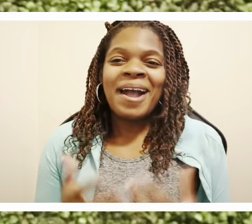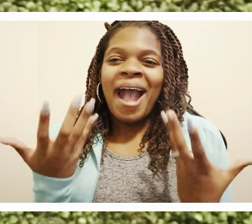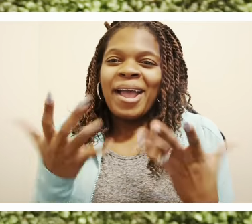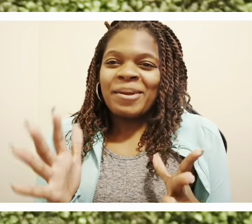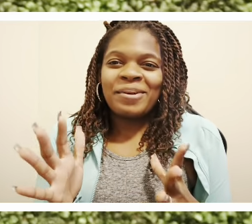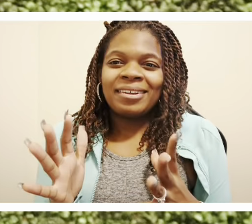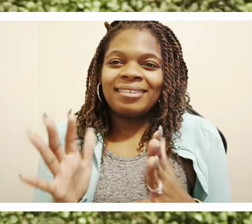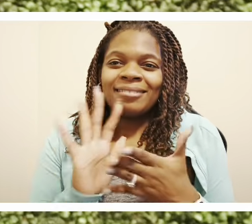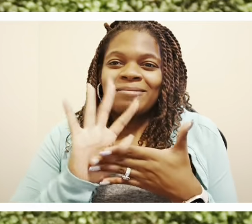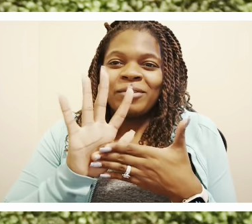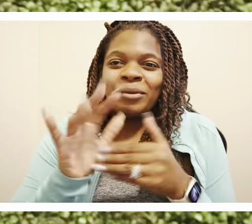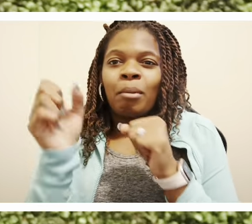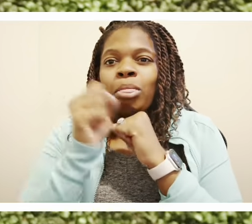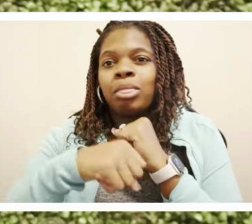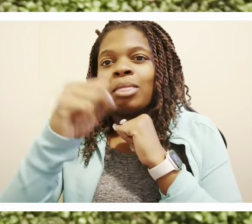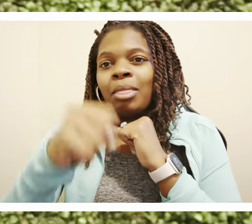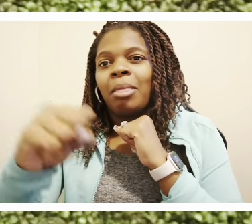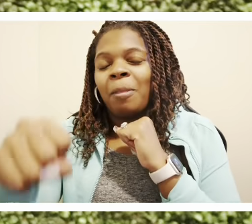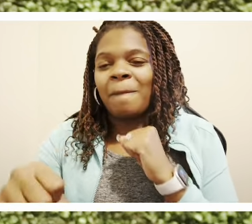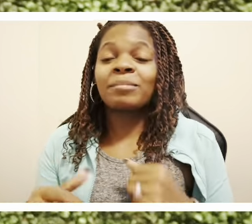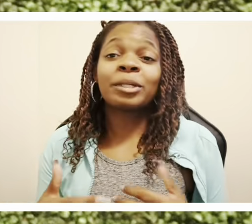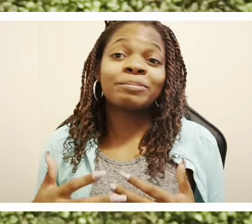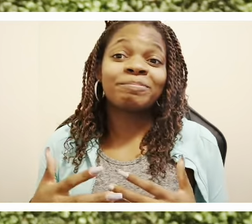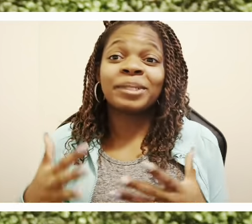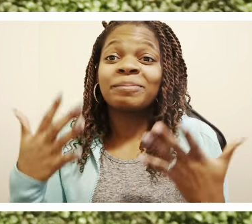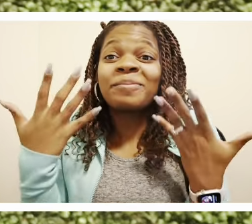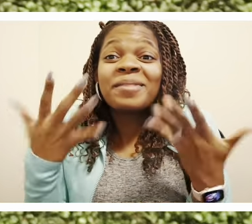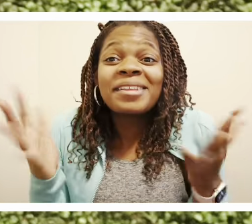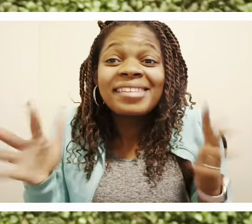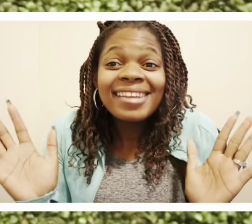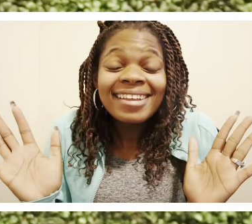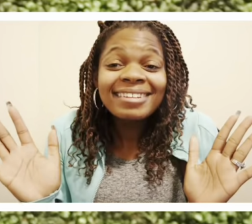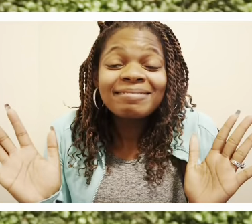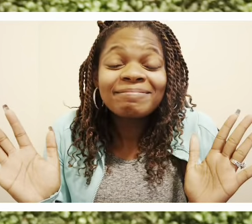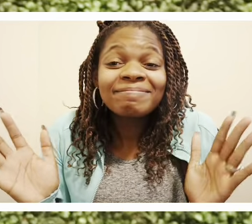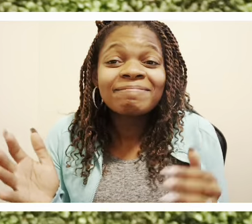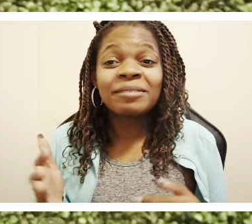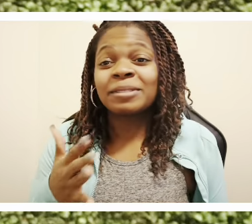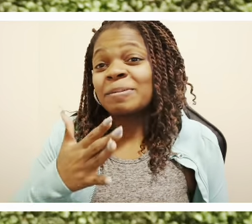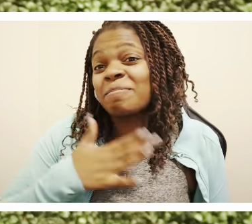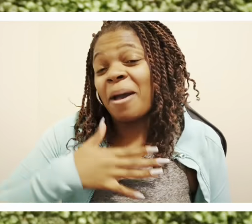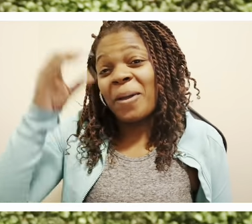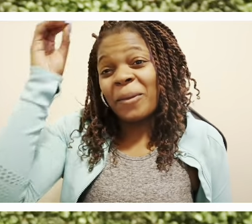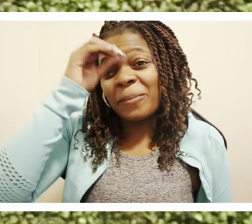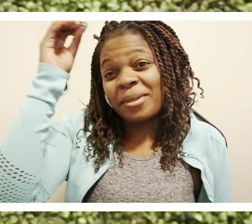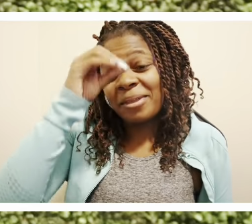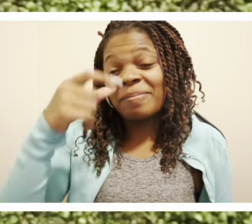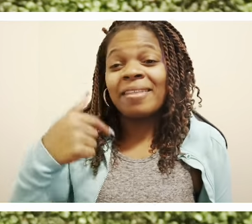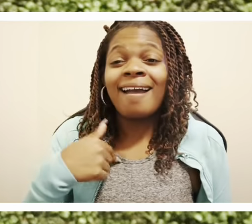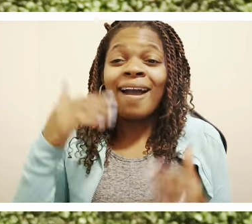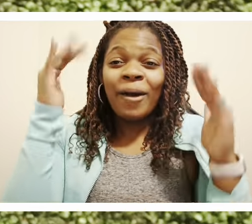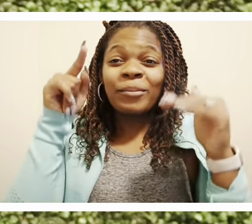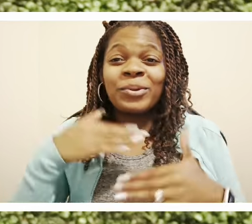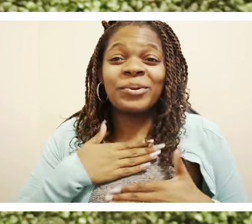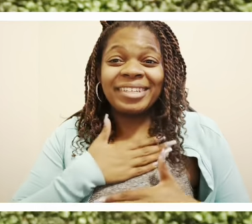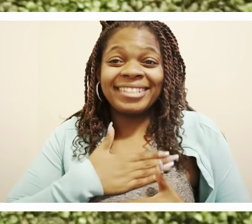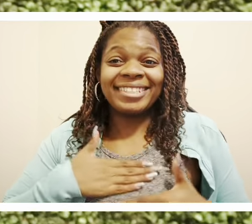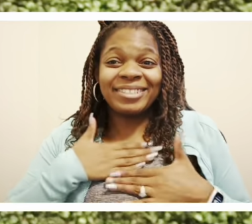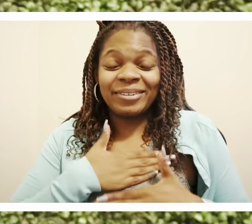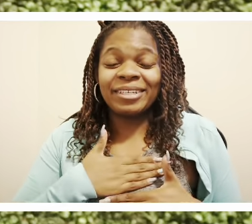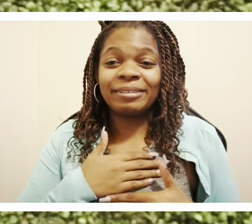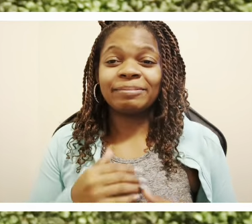not make this video too long, but those are my overall thoughts of the two fitness trackers. I hope you